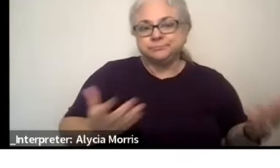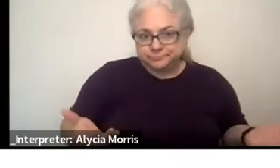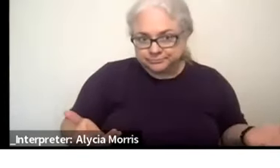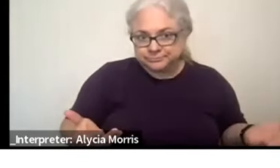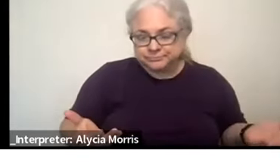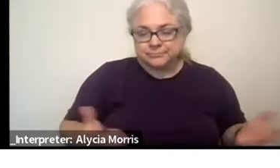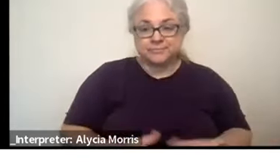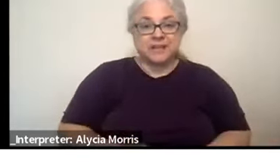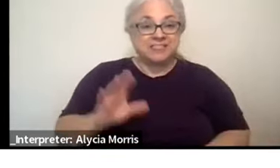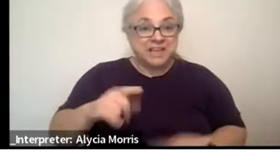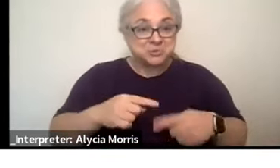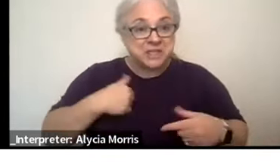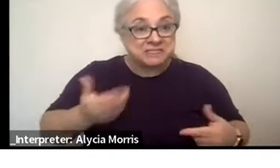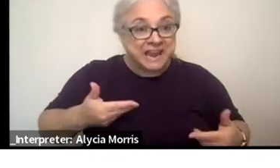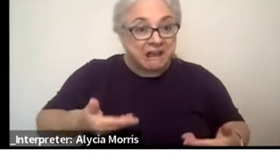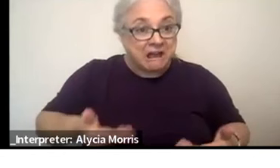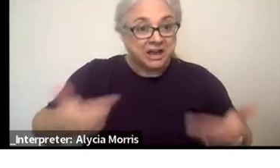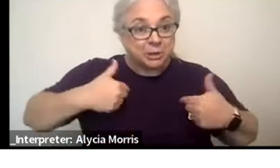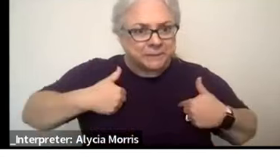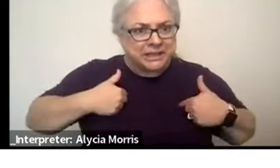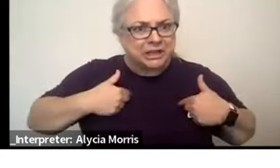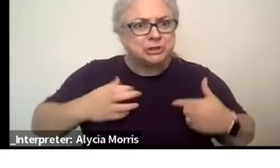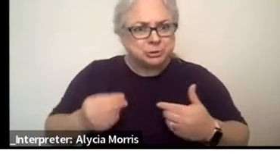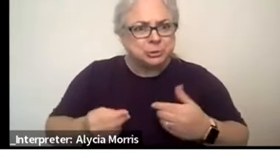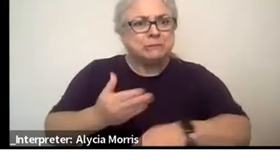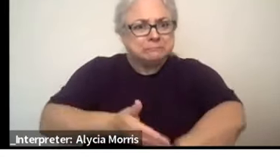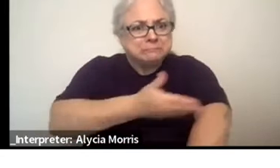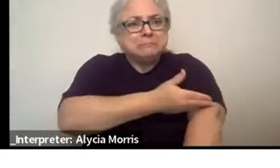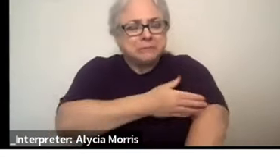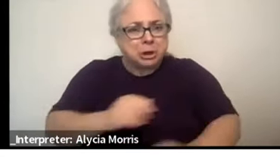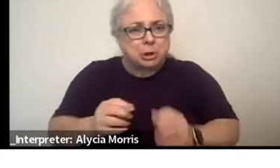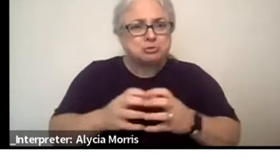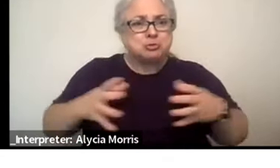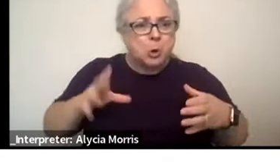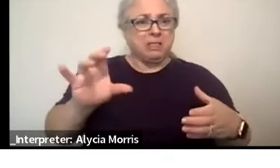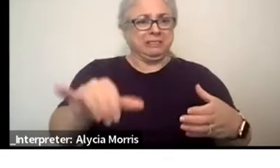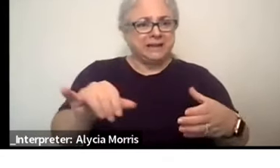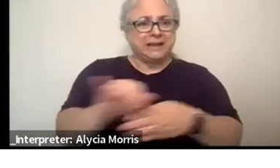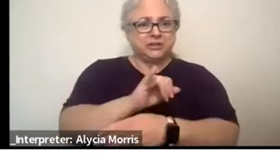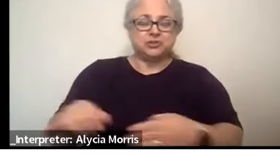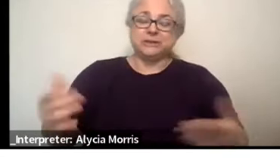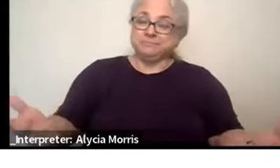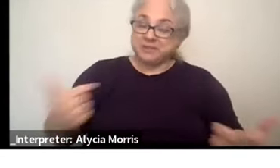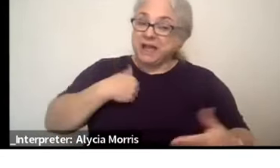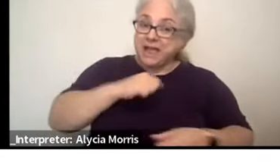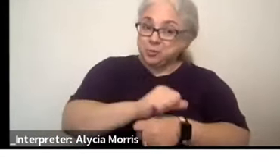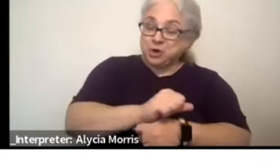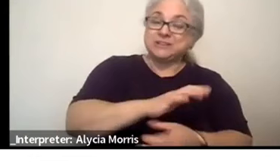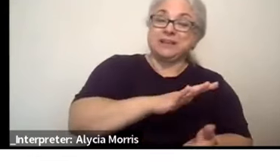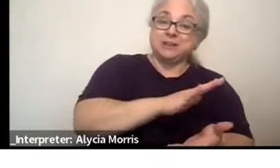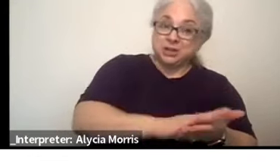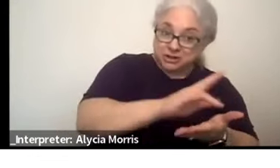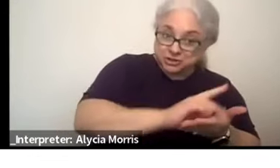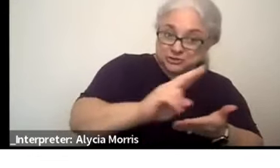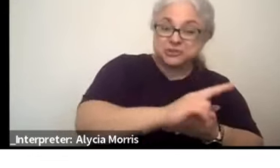IT enrollments. So having worked in business and in academia during my lifetime, I decided